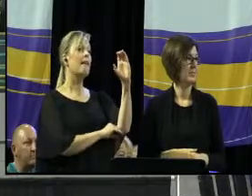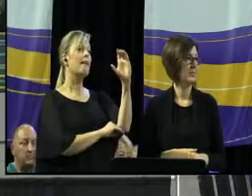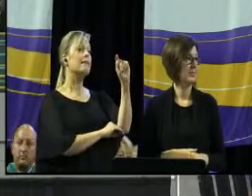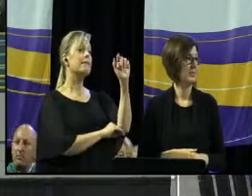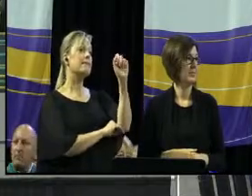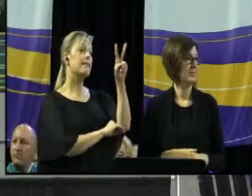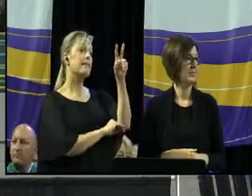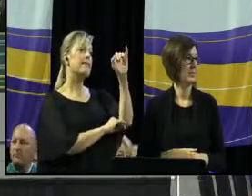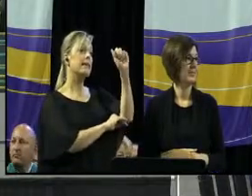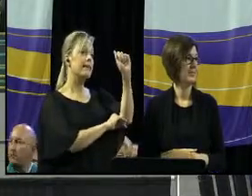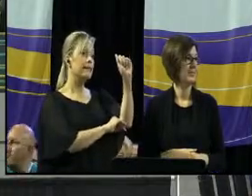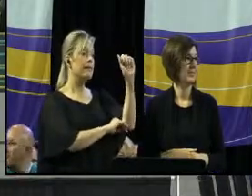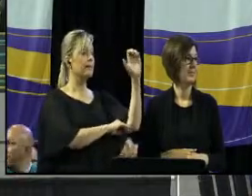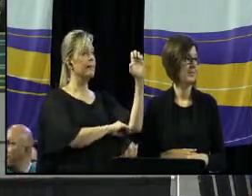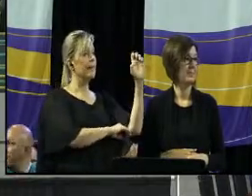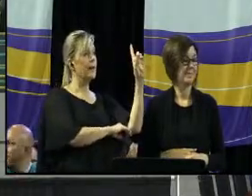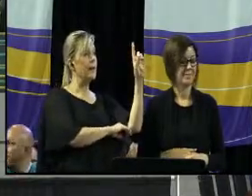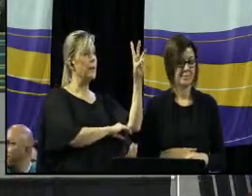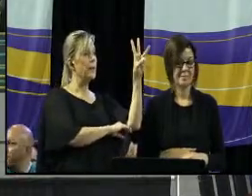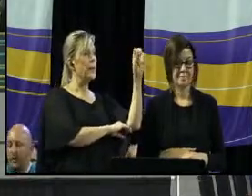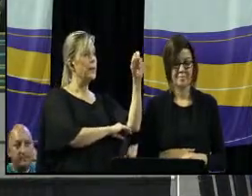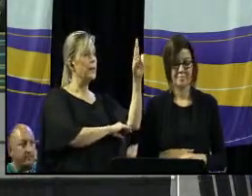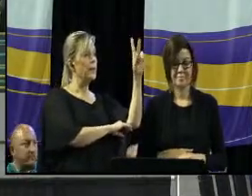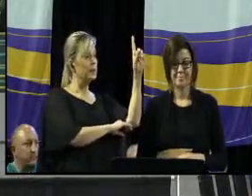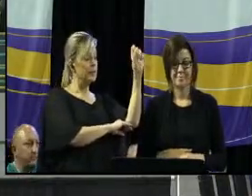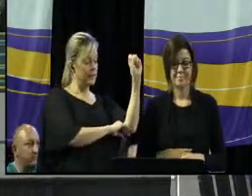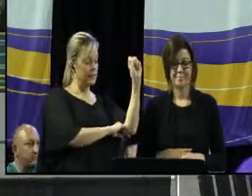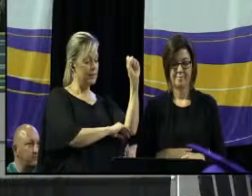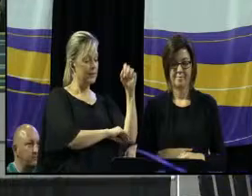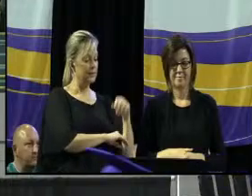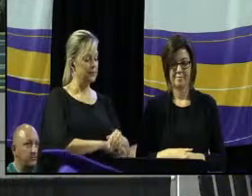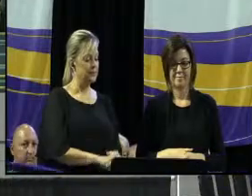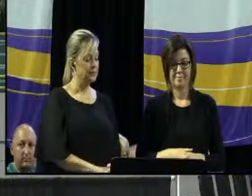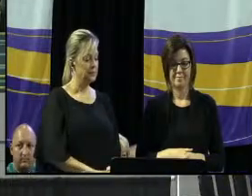Octavia Grace Edwards.